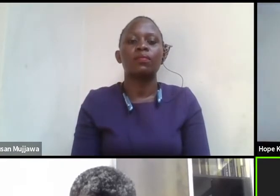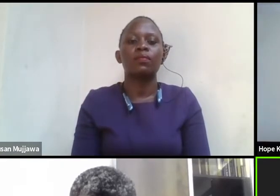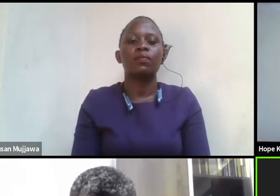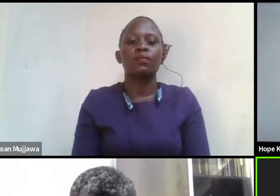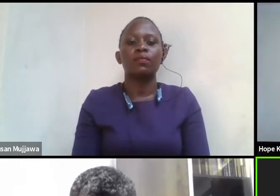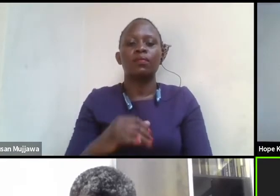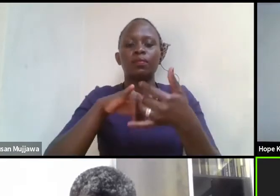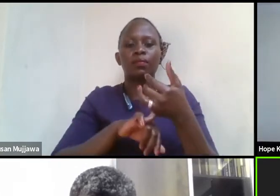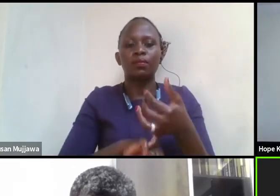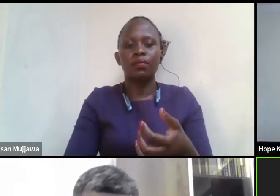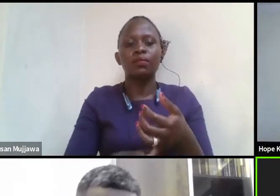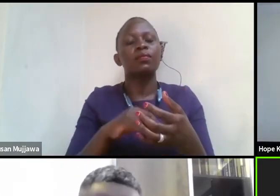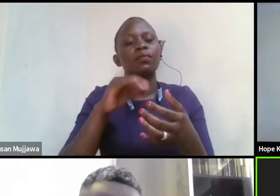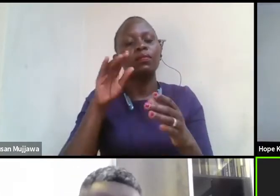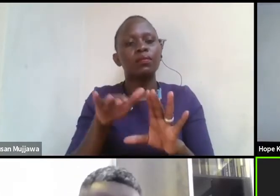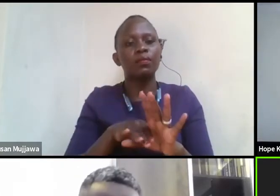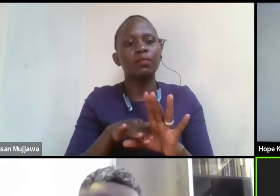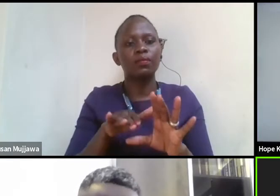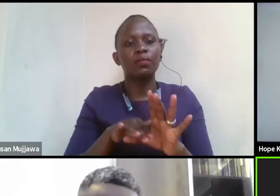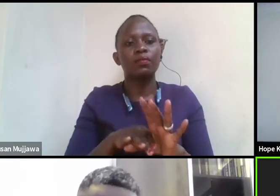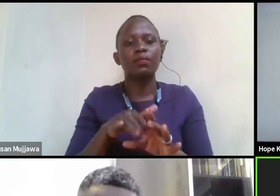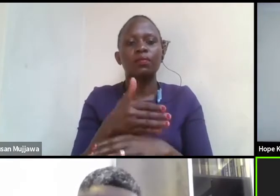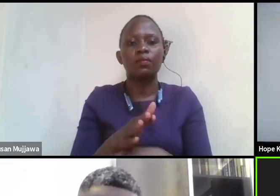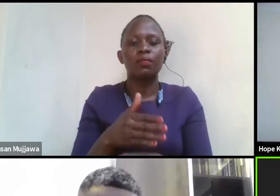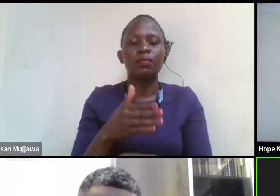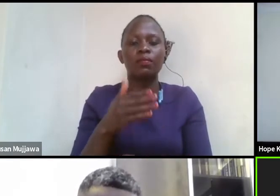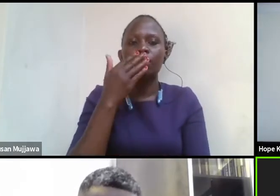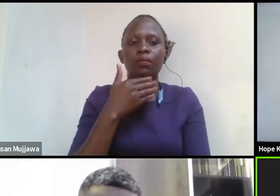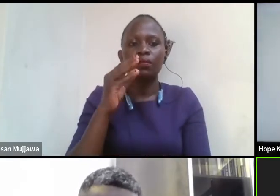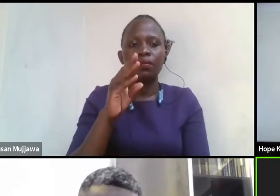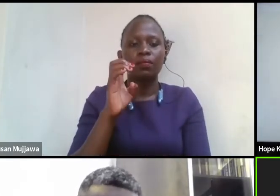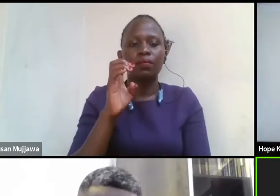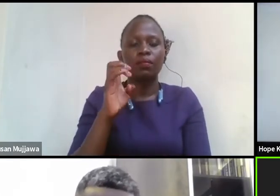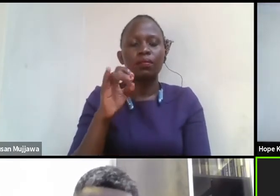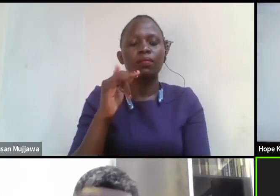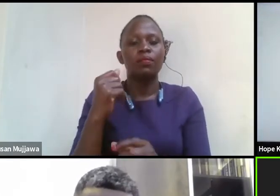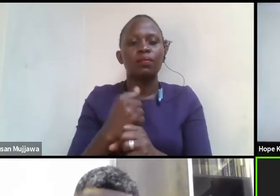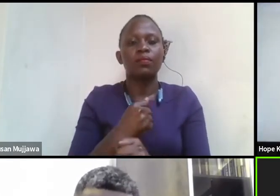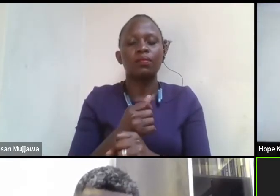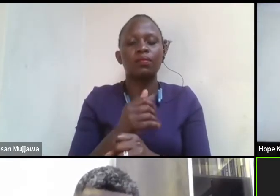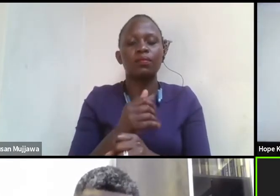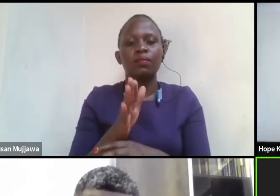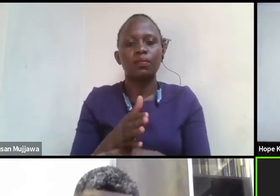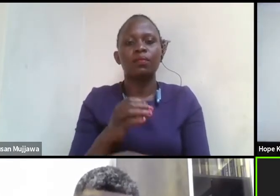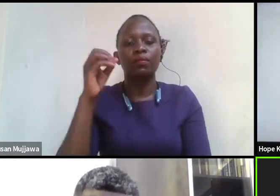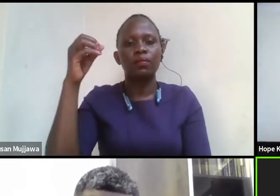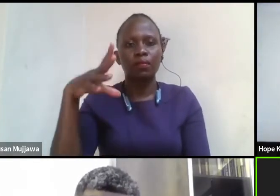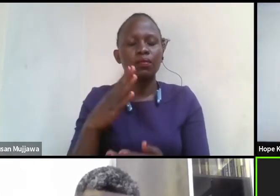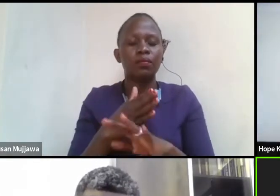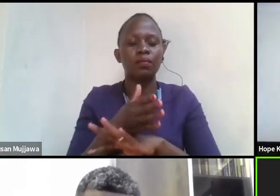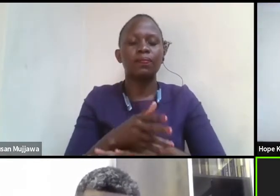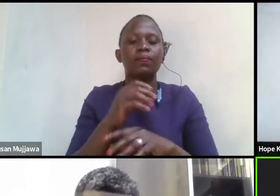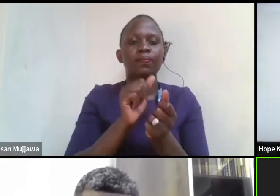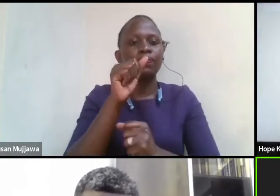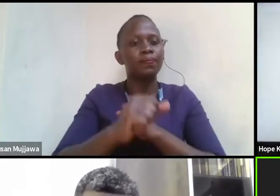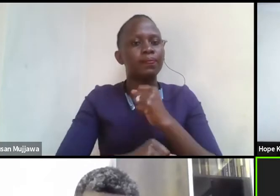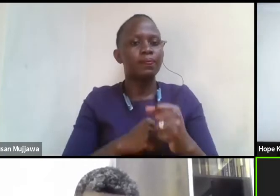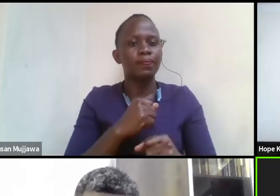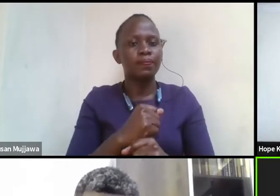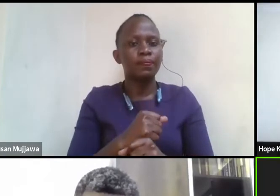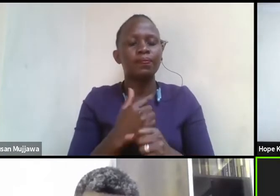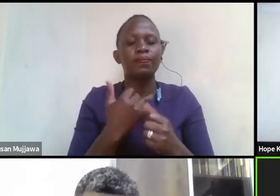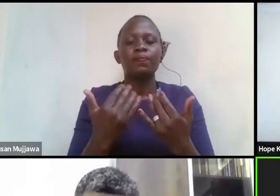dresser in the Ministry of Energy and Mineral Development. She has been working with the Ministry of Energy and Minerals for over 10 years. So colleagues, thank you very